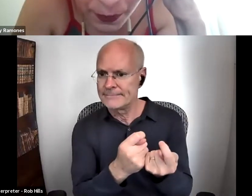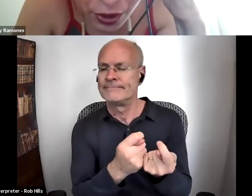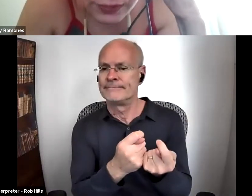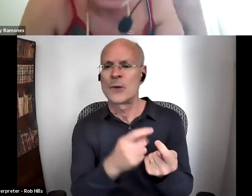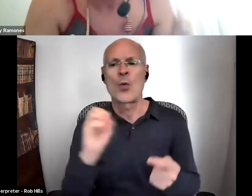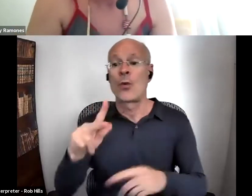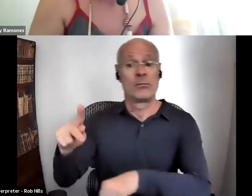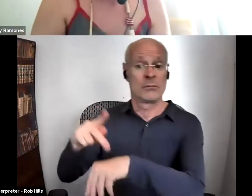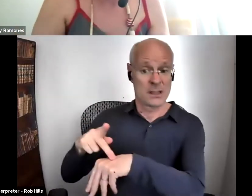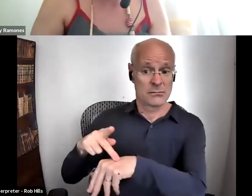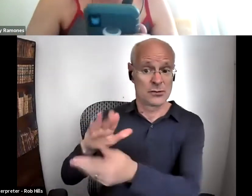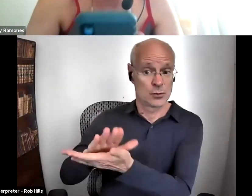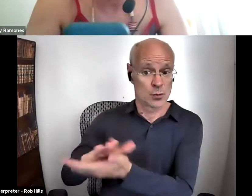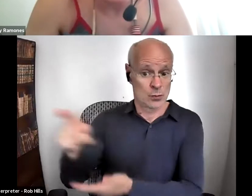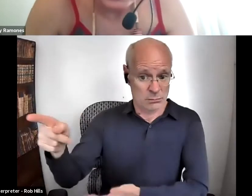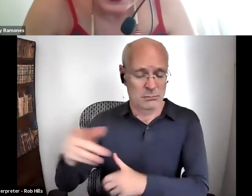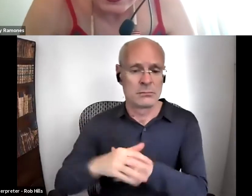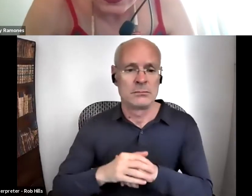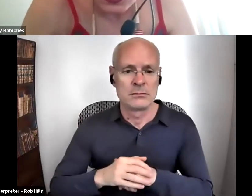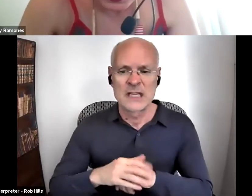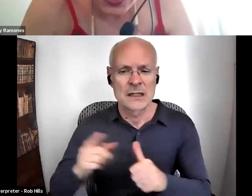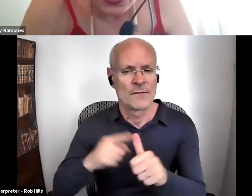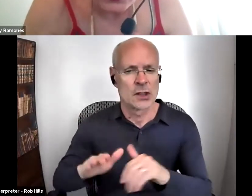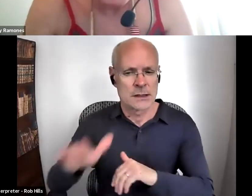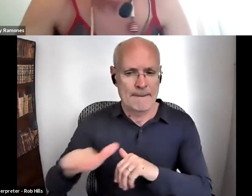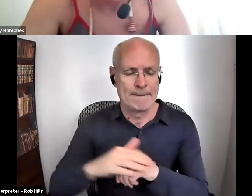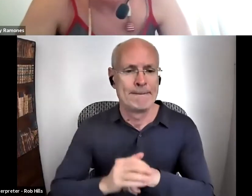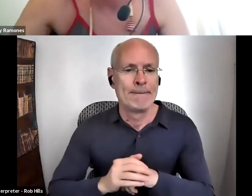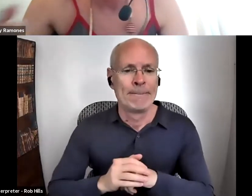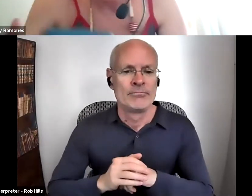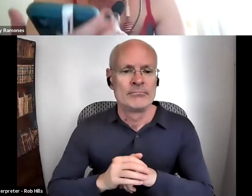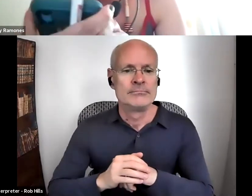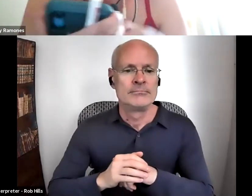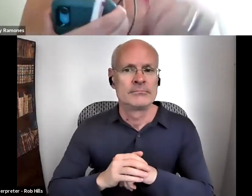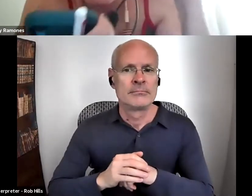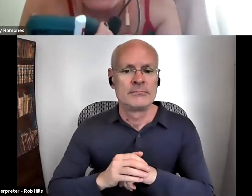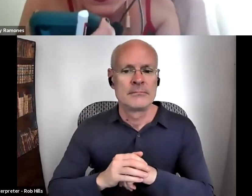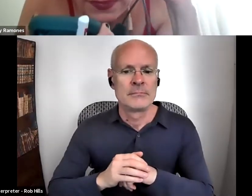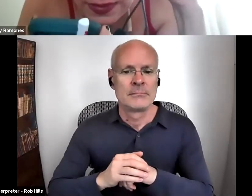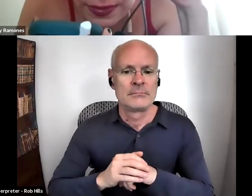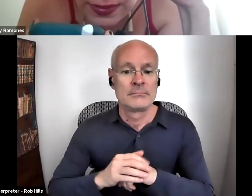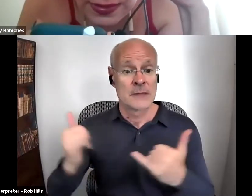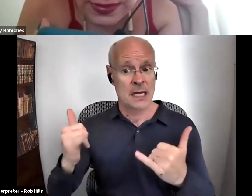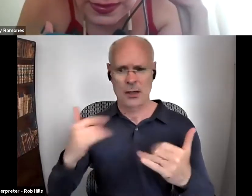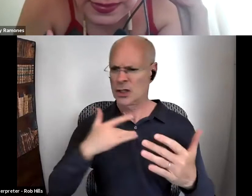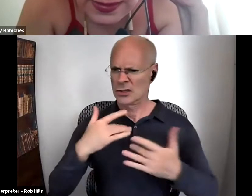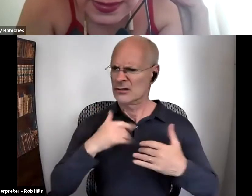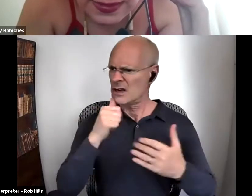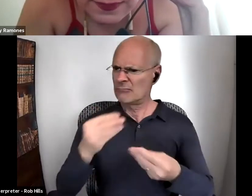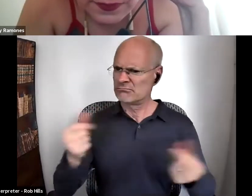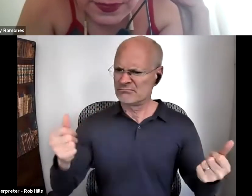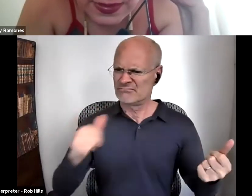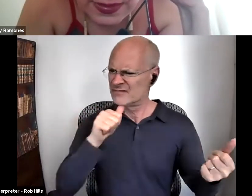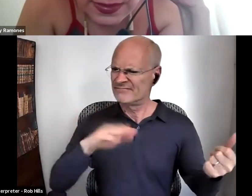at your child's school. That's the first step. Now, if your concerns are not resolved, then you do have a